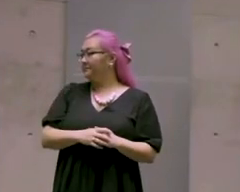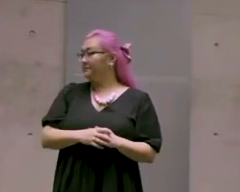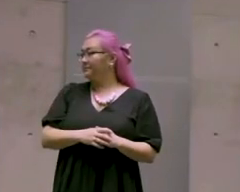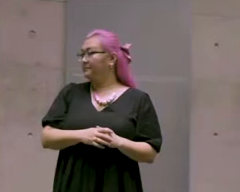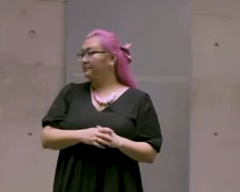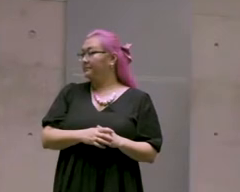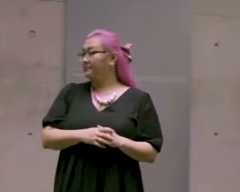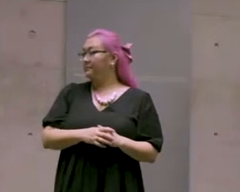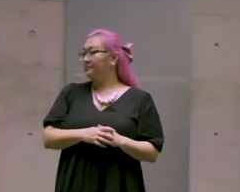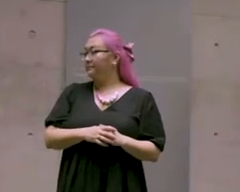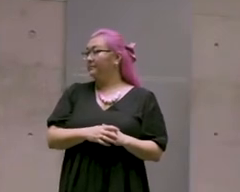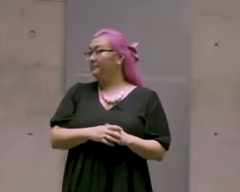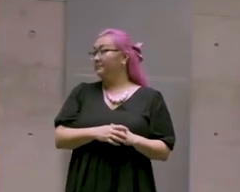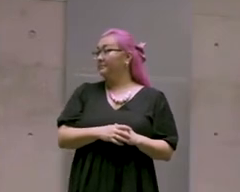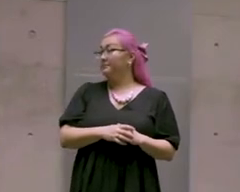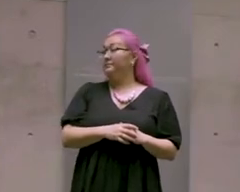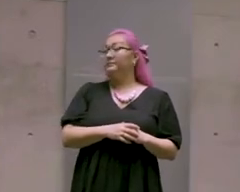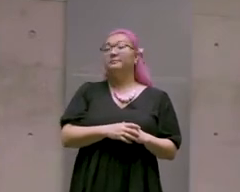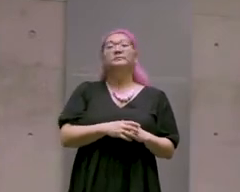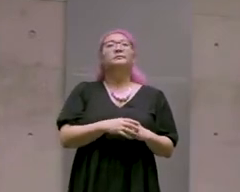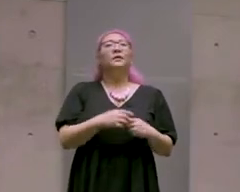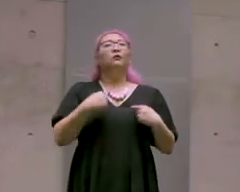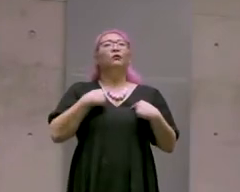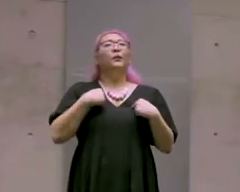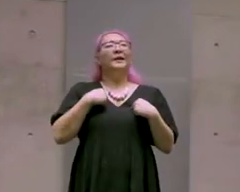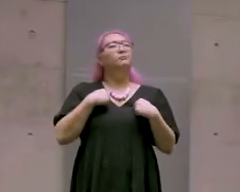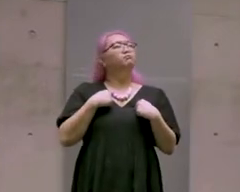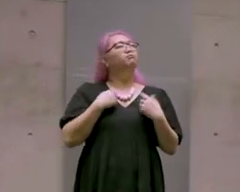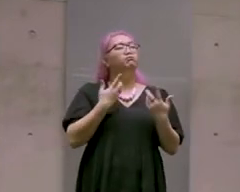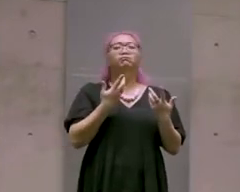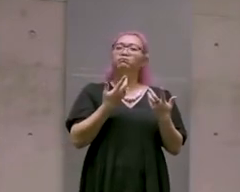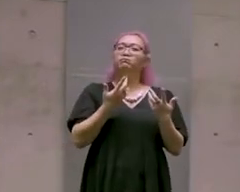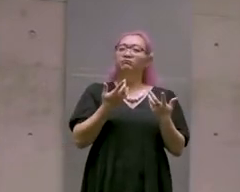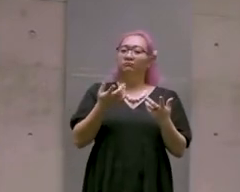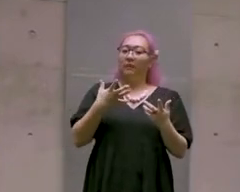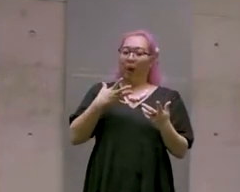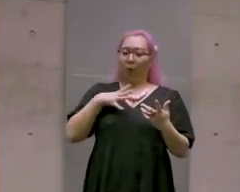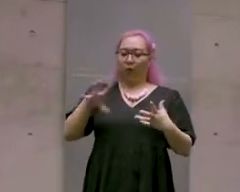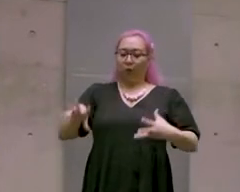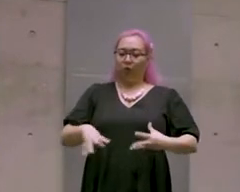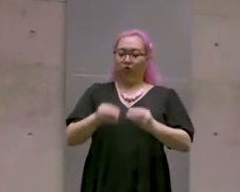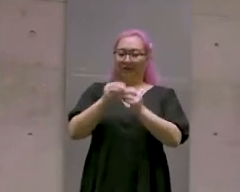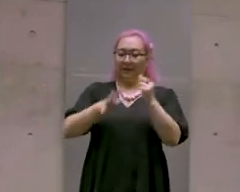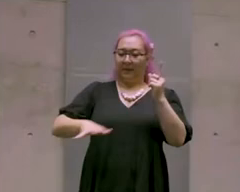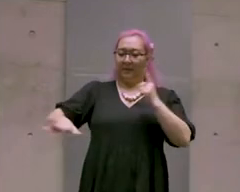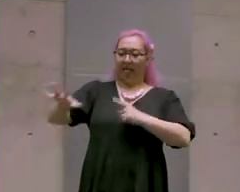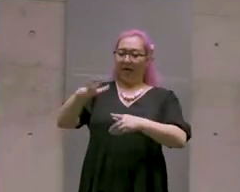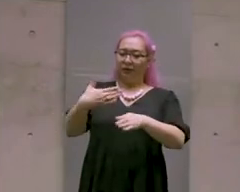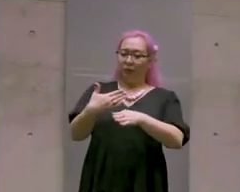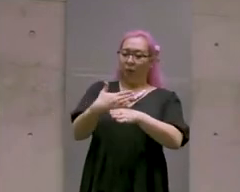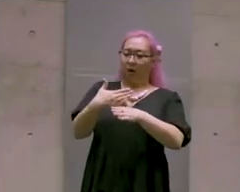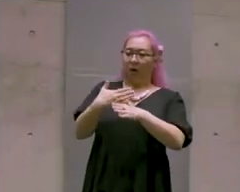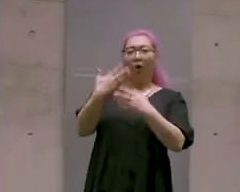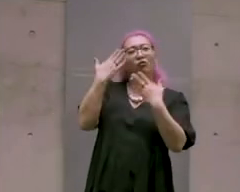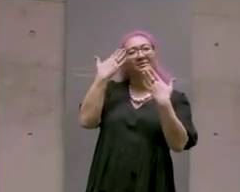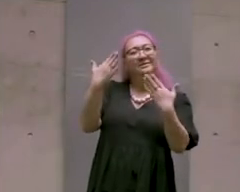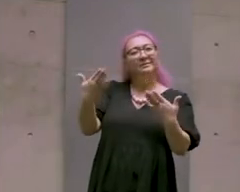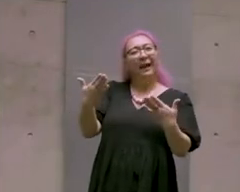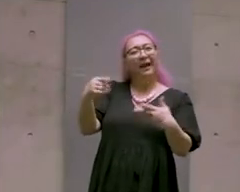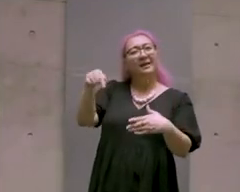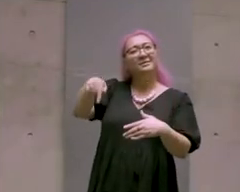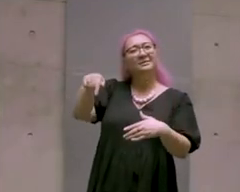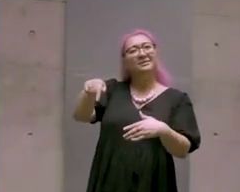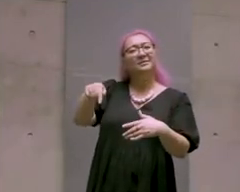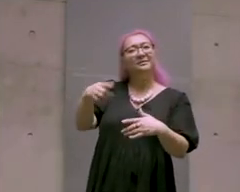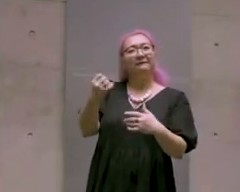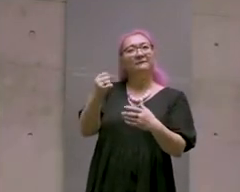I've tried really hard to build like a respectful place to work. But it's an interesting thing in with games companies.